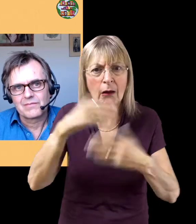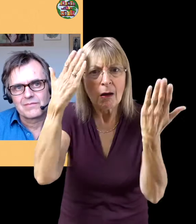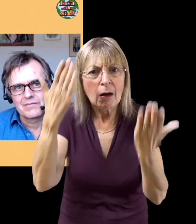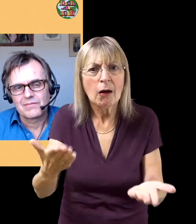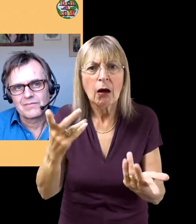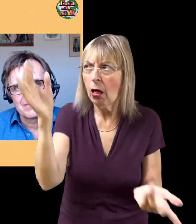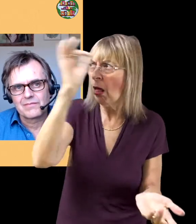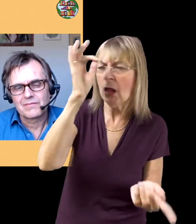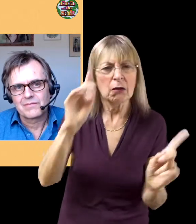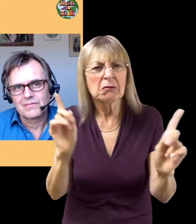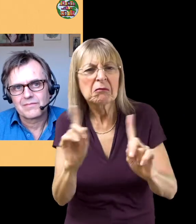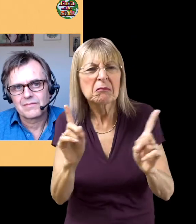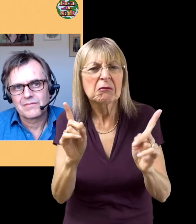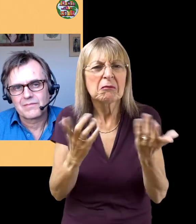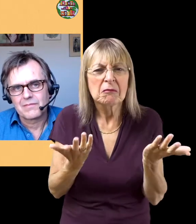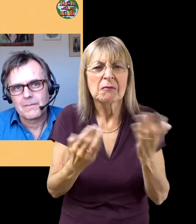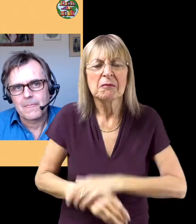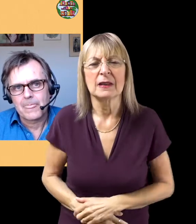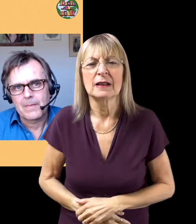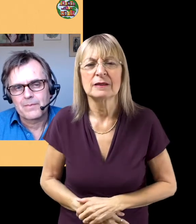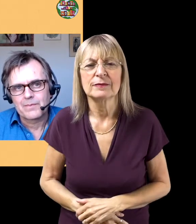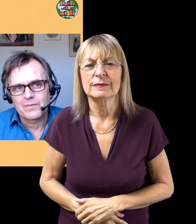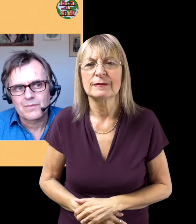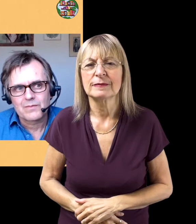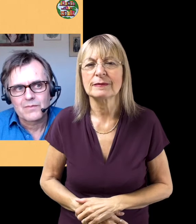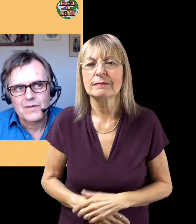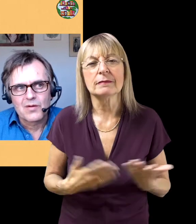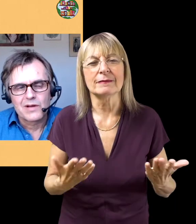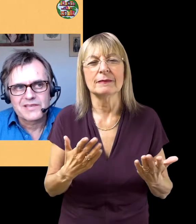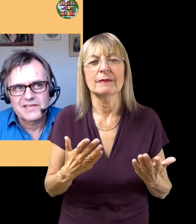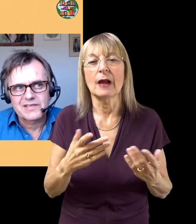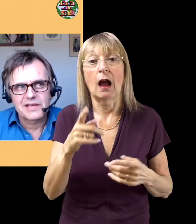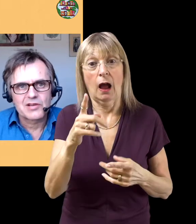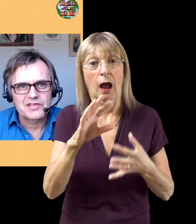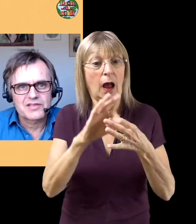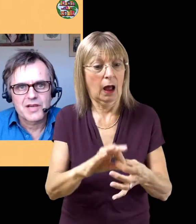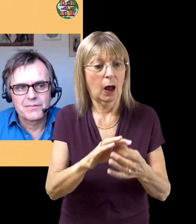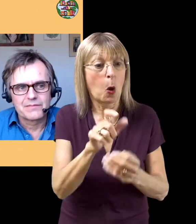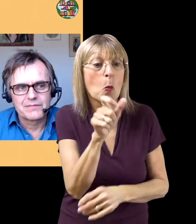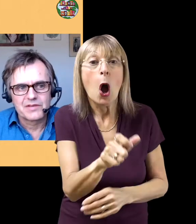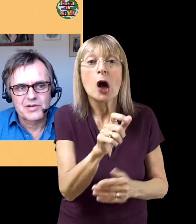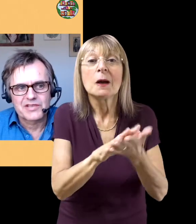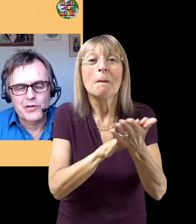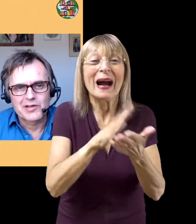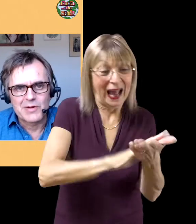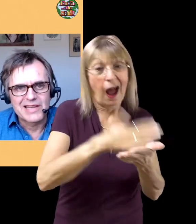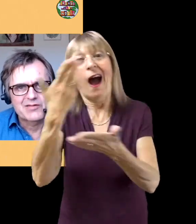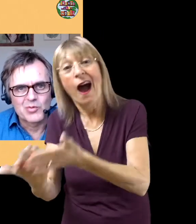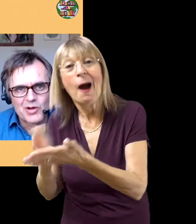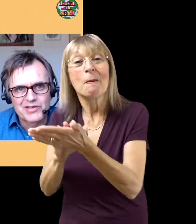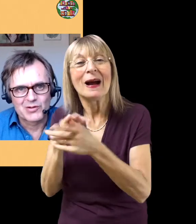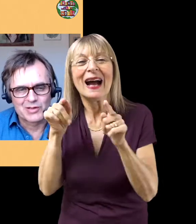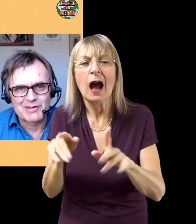who haven't encountered this or haven't thought about it before? Well, it's not just transferring the meaning